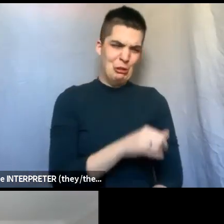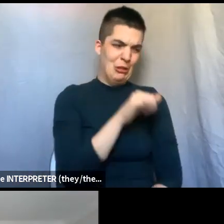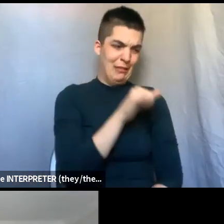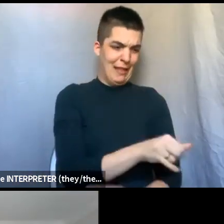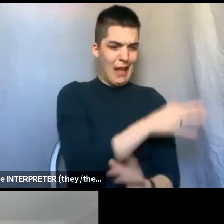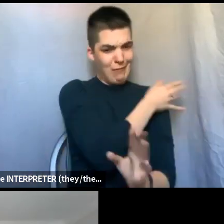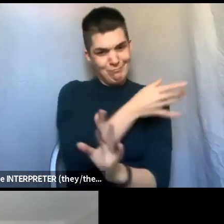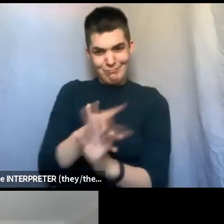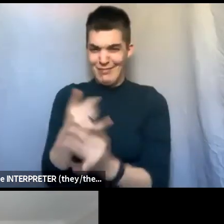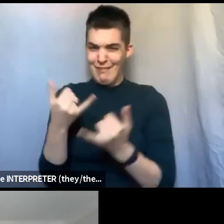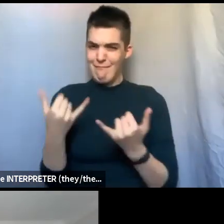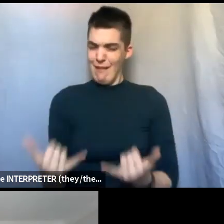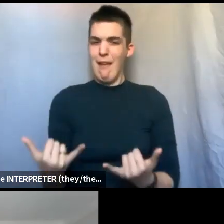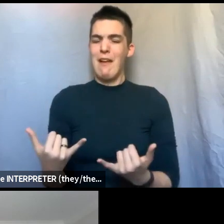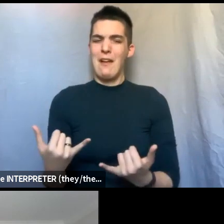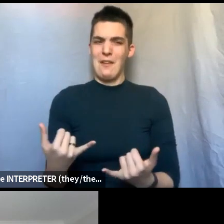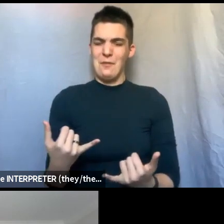vaccine.